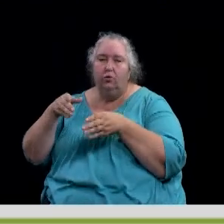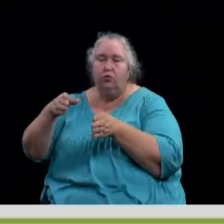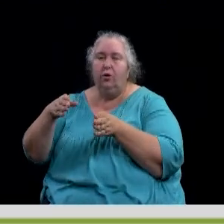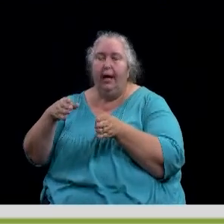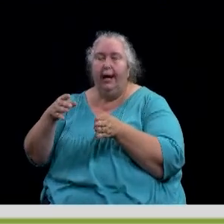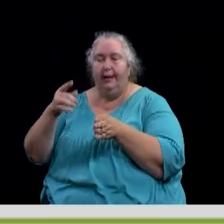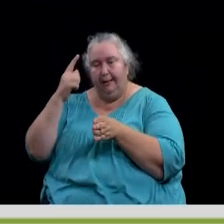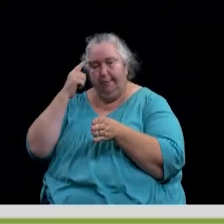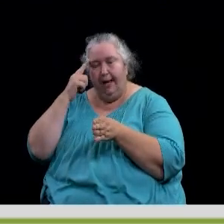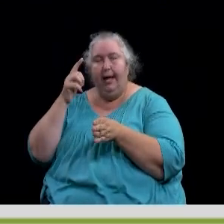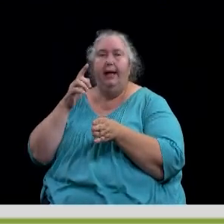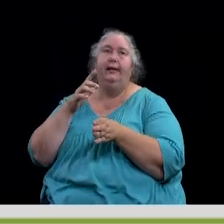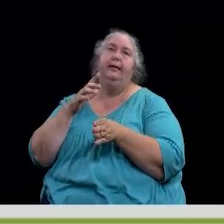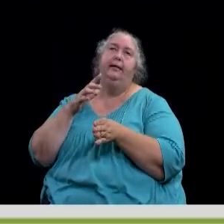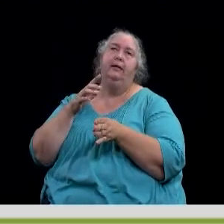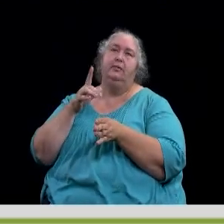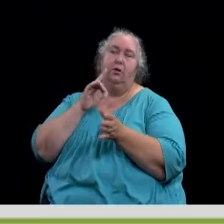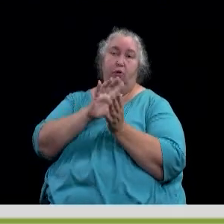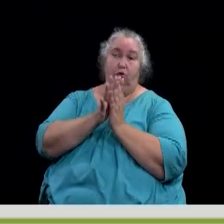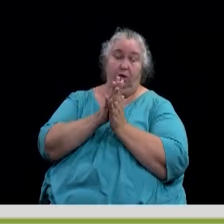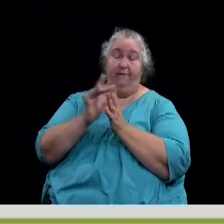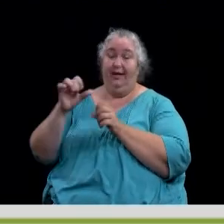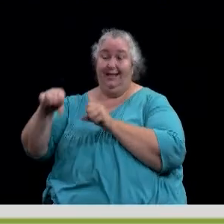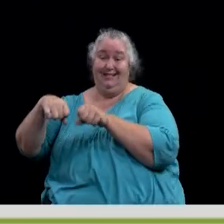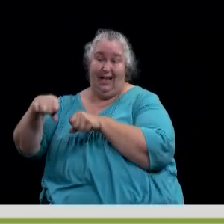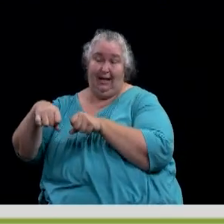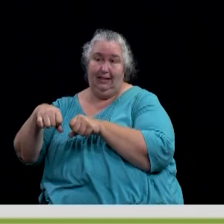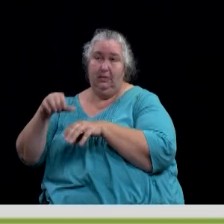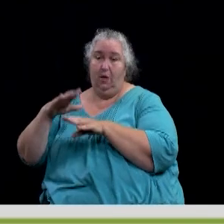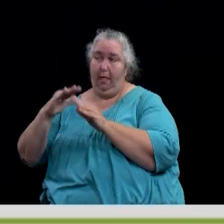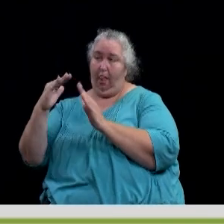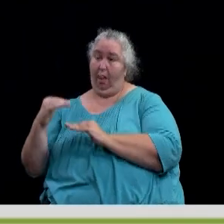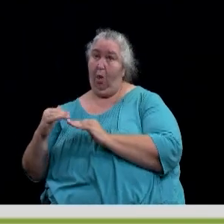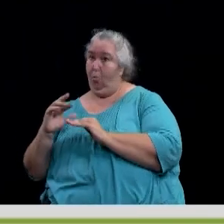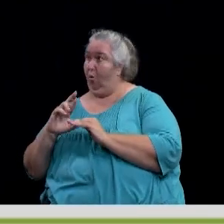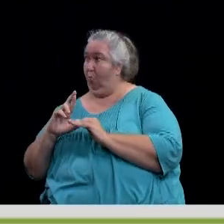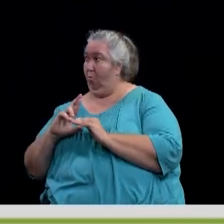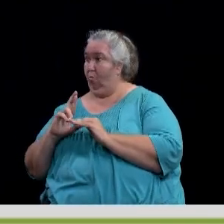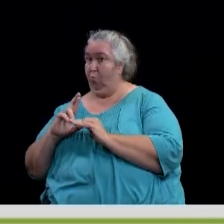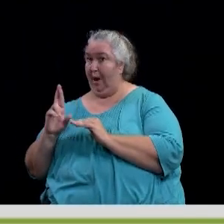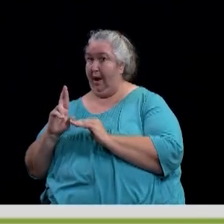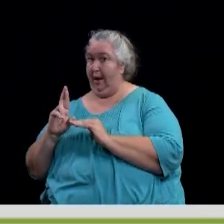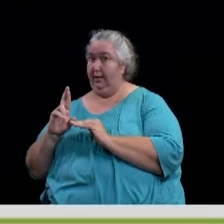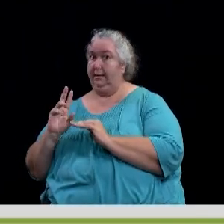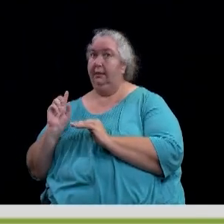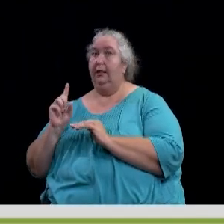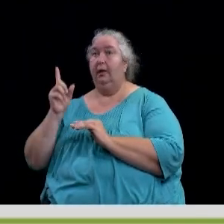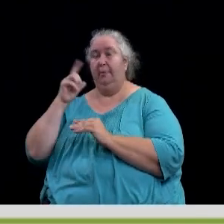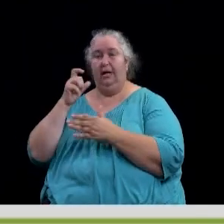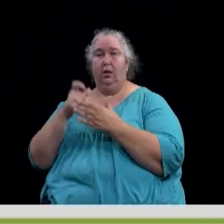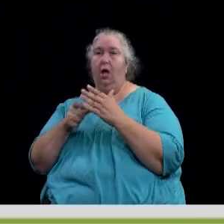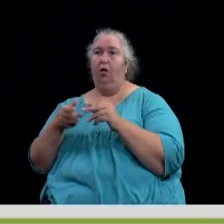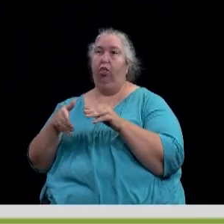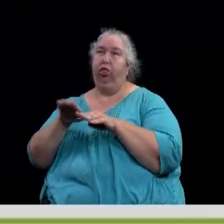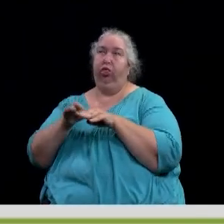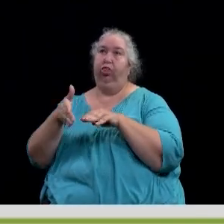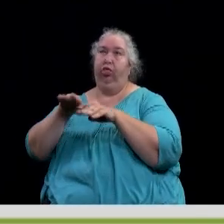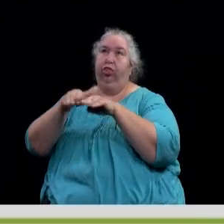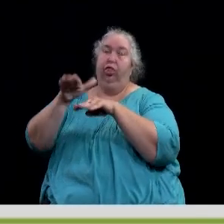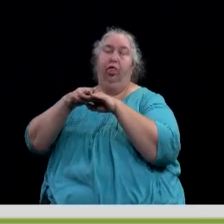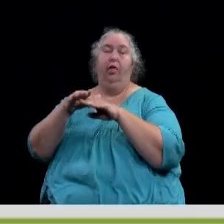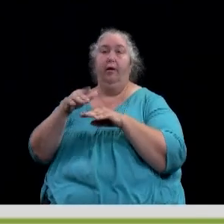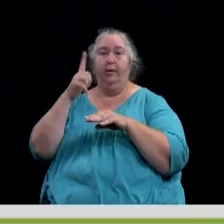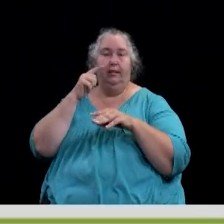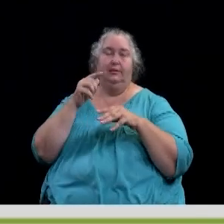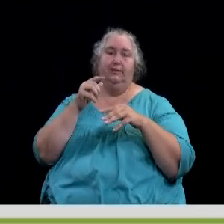lower right. Due to growing cost overruns related to market changes, especially in traffic signal modernization,